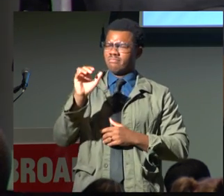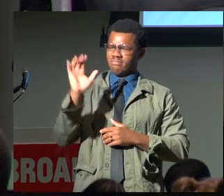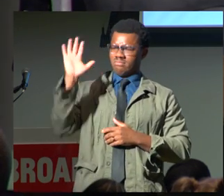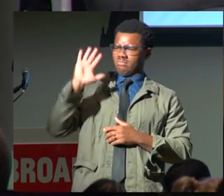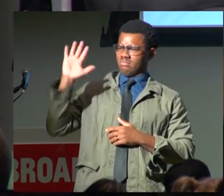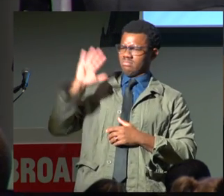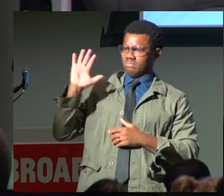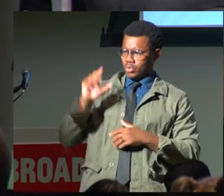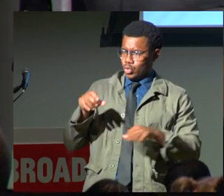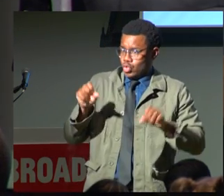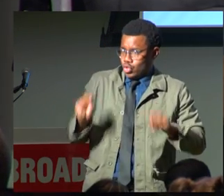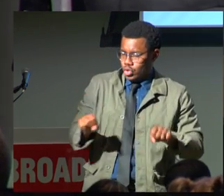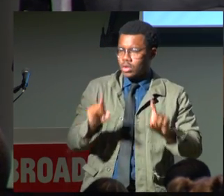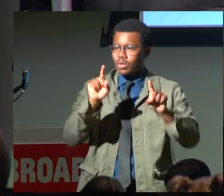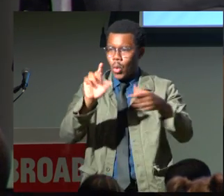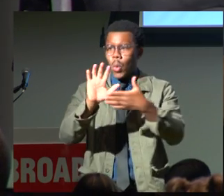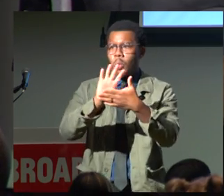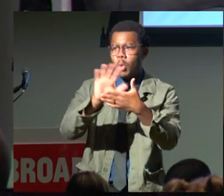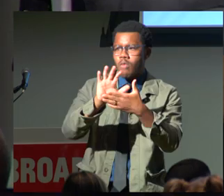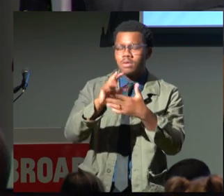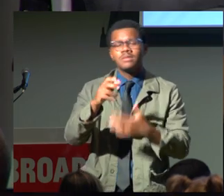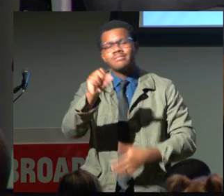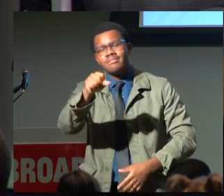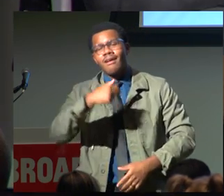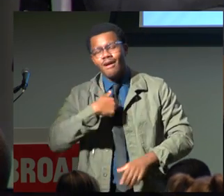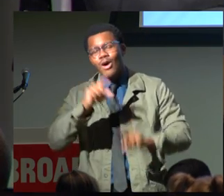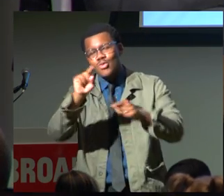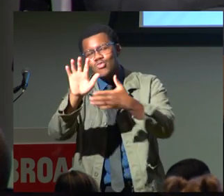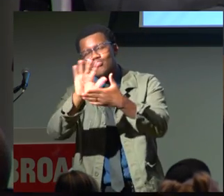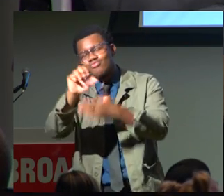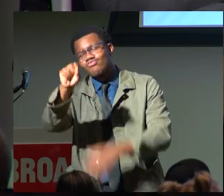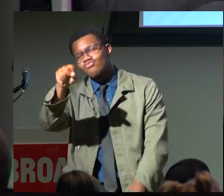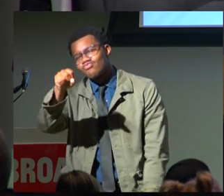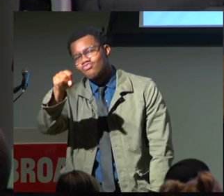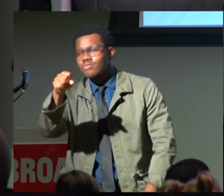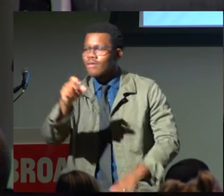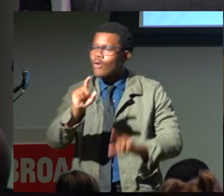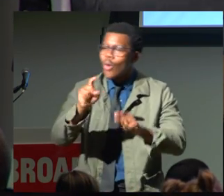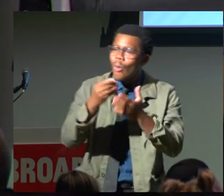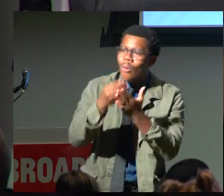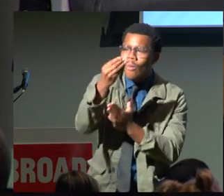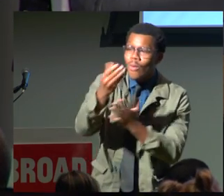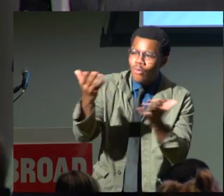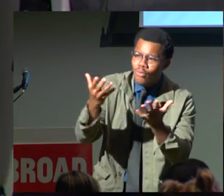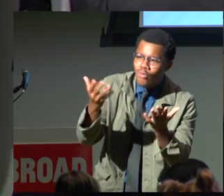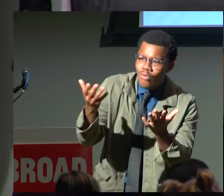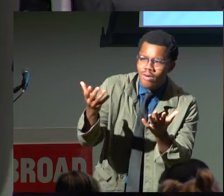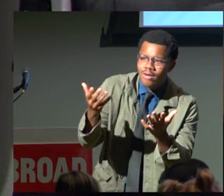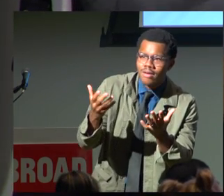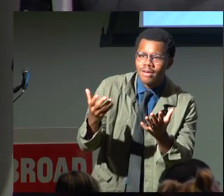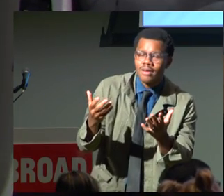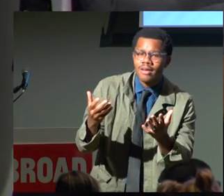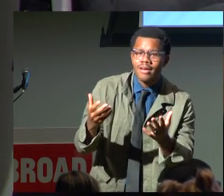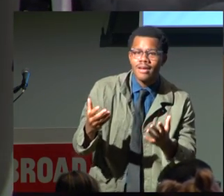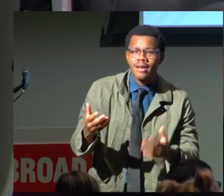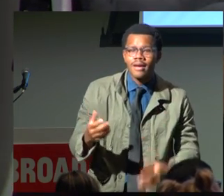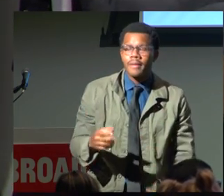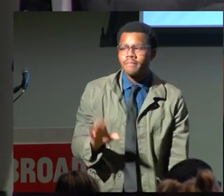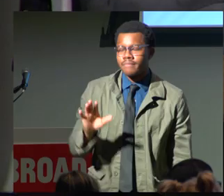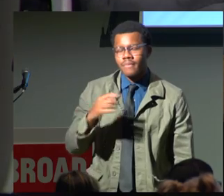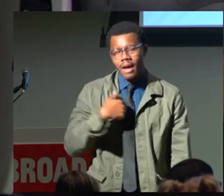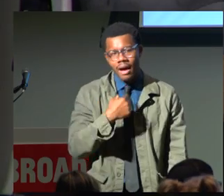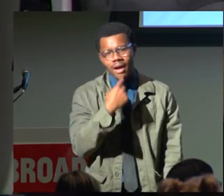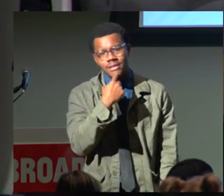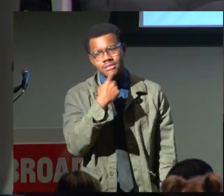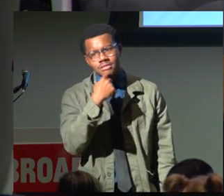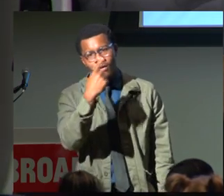could go to cinema. So Quinn goes to the movies. Quinn goes to the movies. You go and buy I told you, man, people have